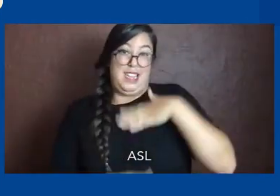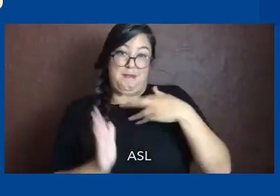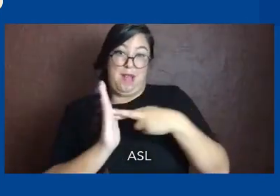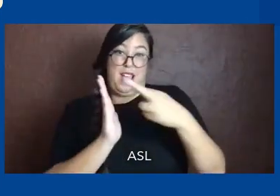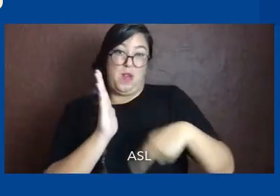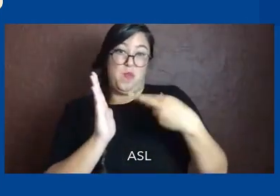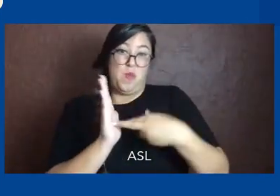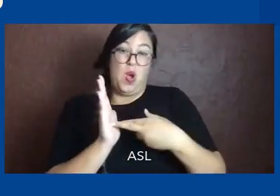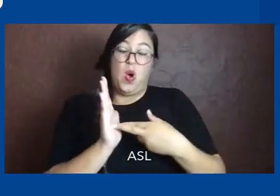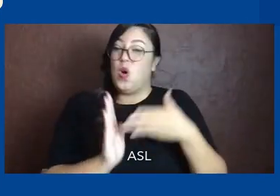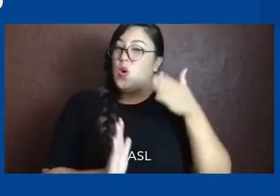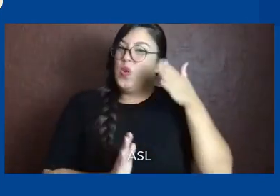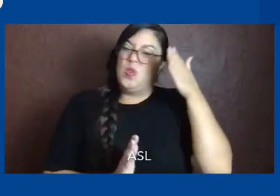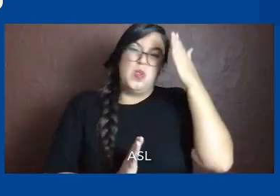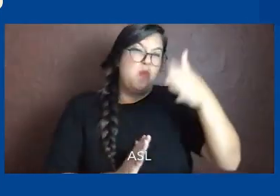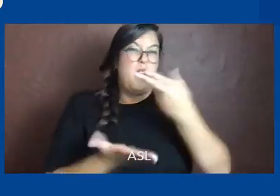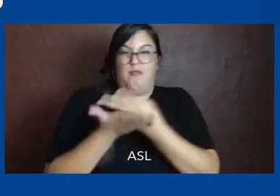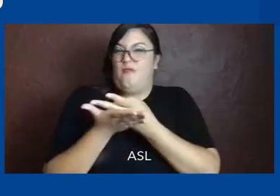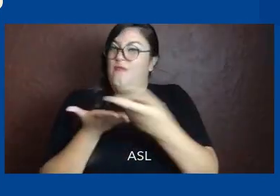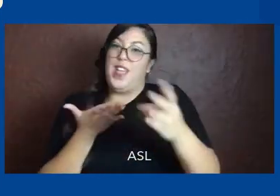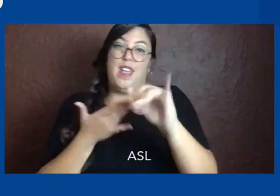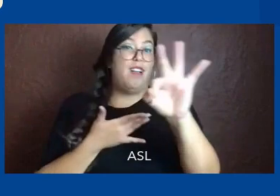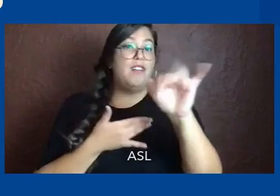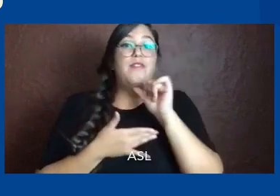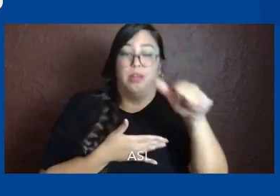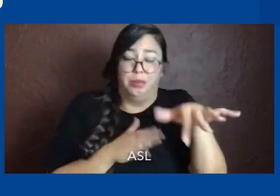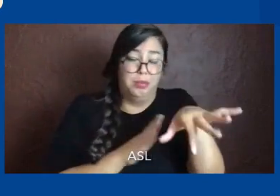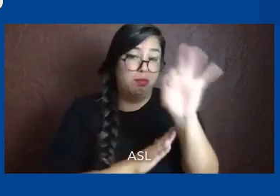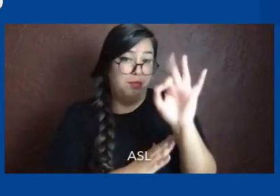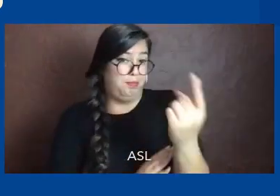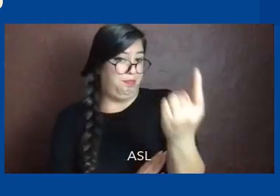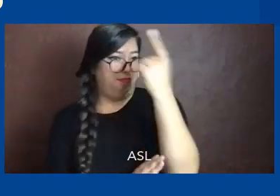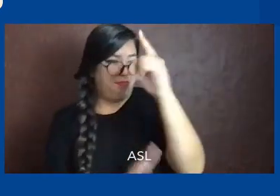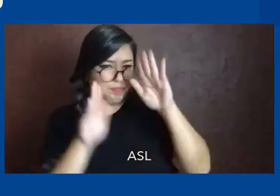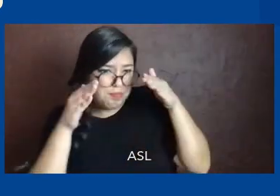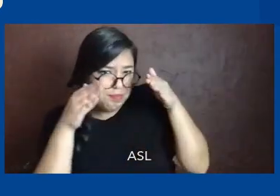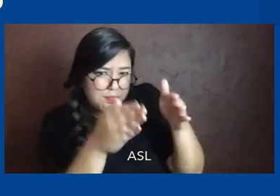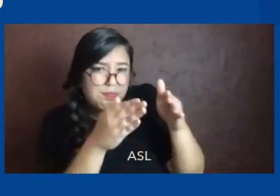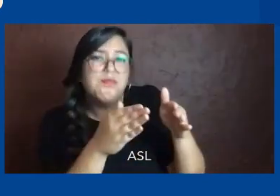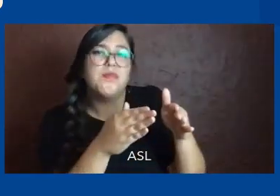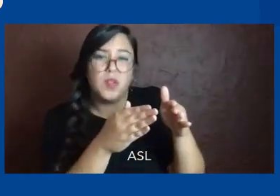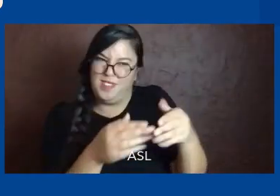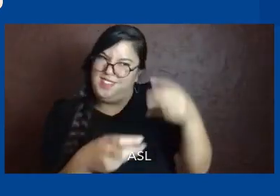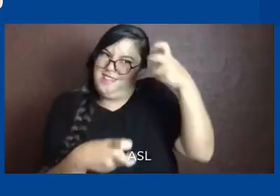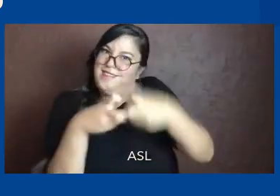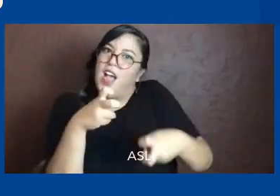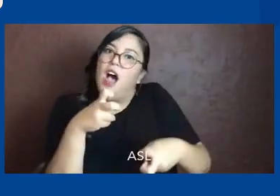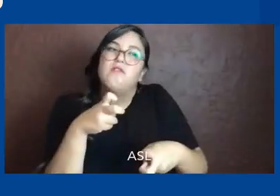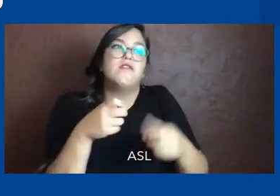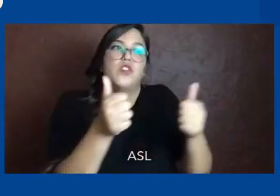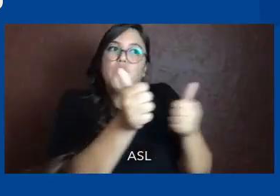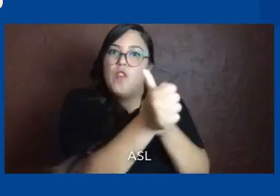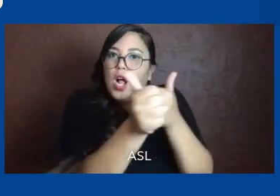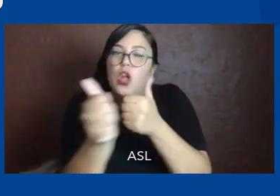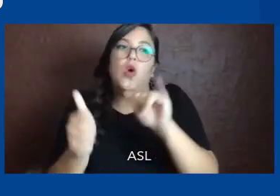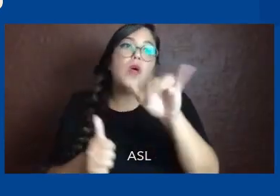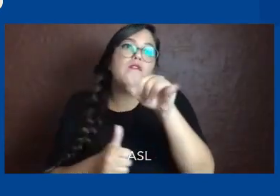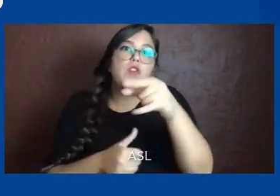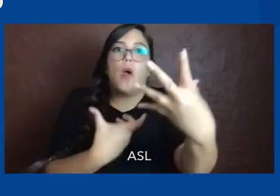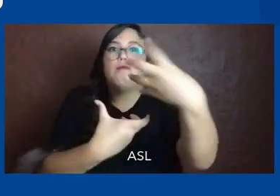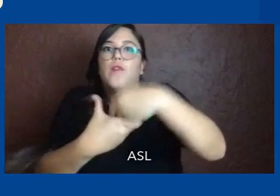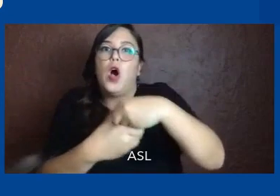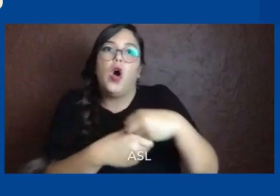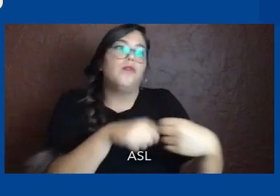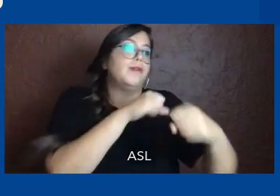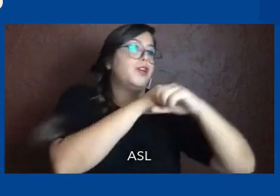too overwhelming for me to try to keep up with how you are a fiction filmmaker, how you are a commercial filmmaker, how you are a